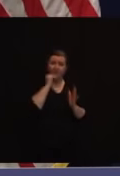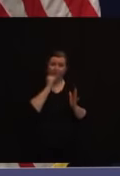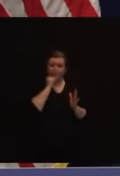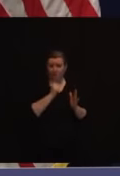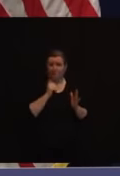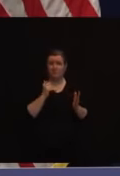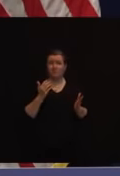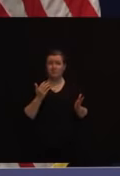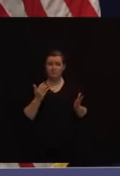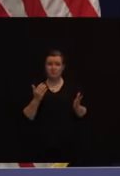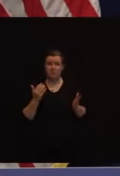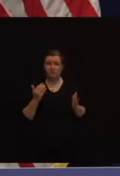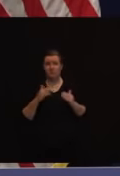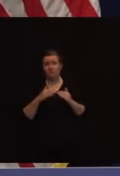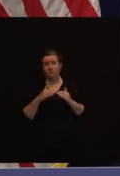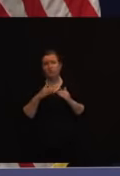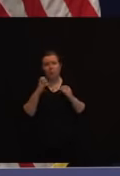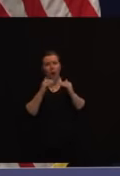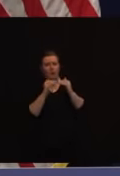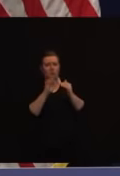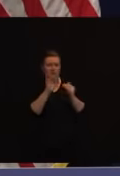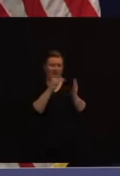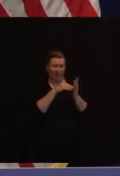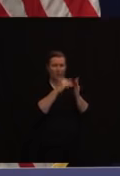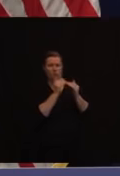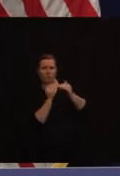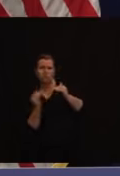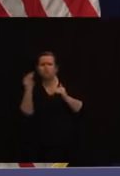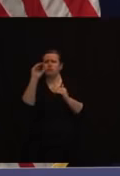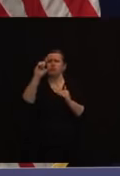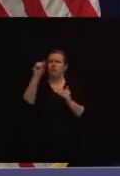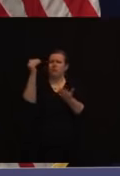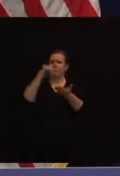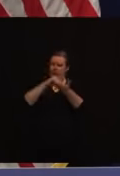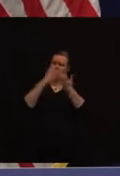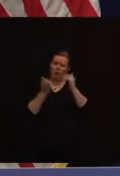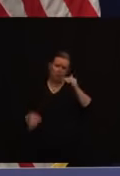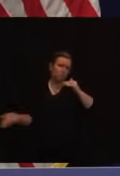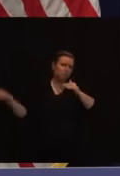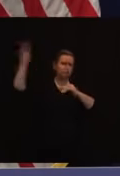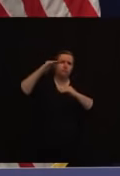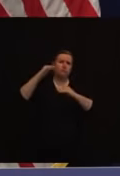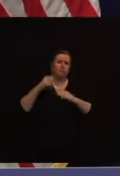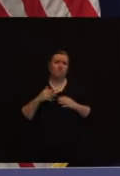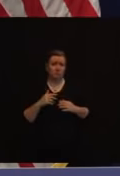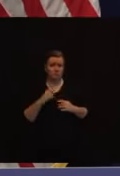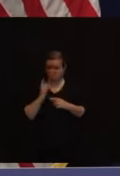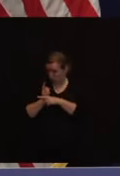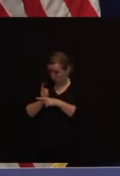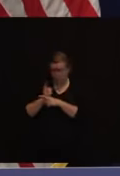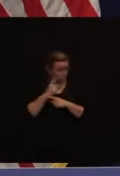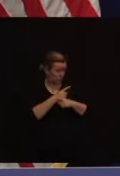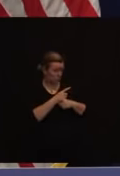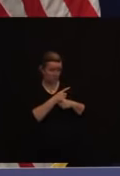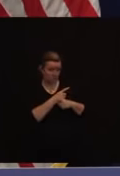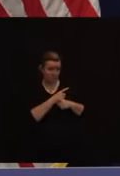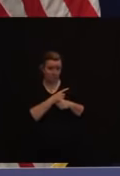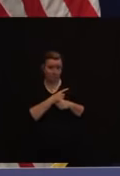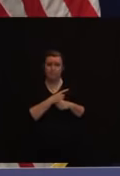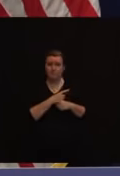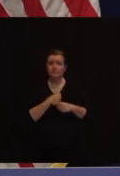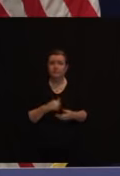to pick a number at least to 20,000 tests a day. And if someone disagrees with that, they'll come back to me. We